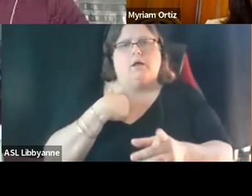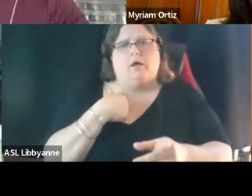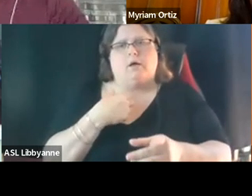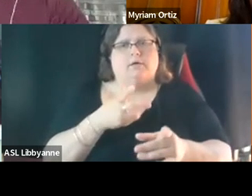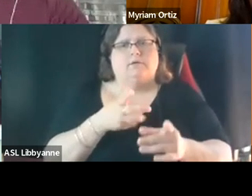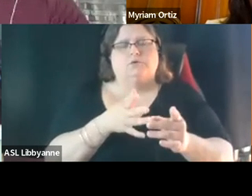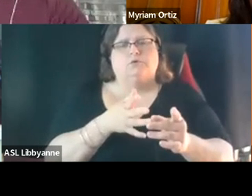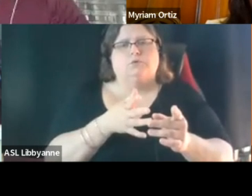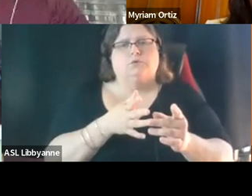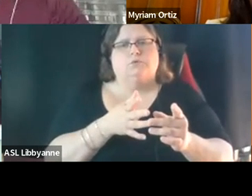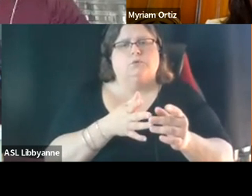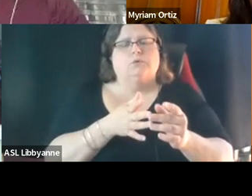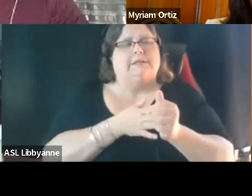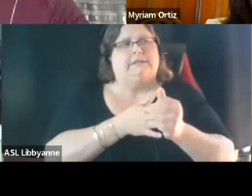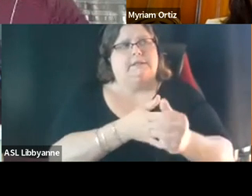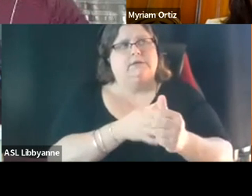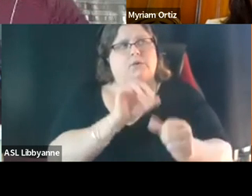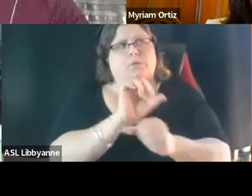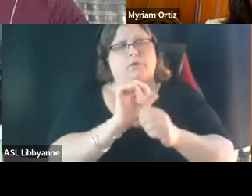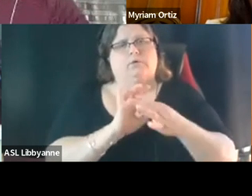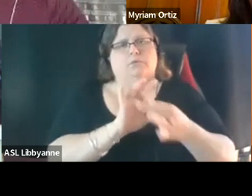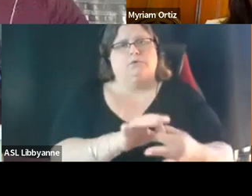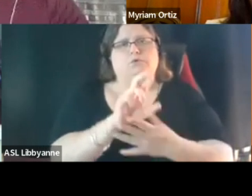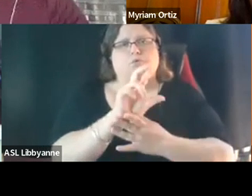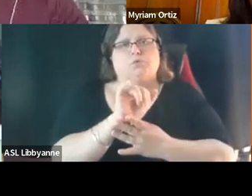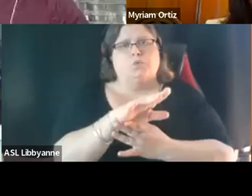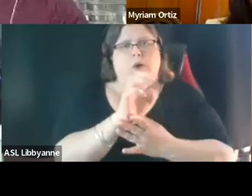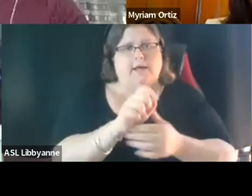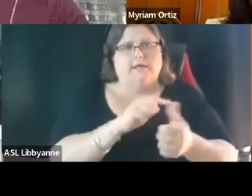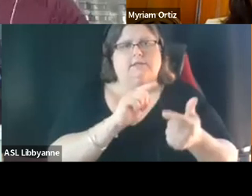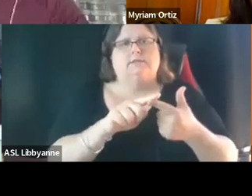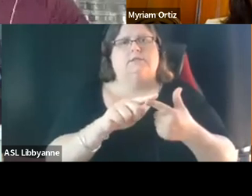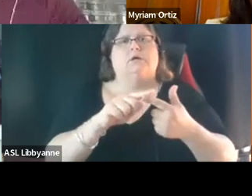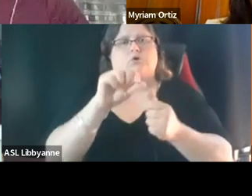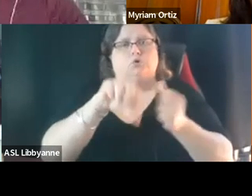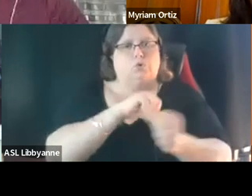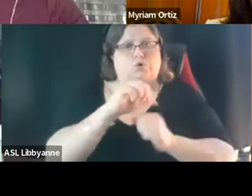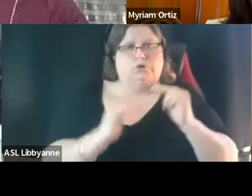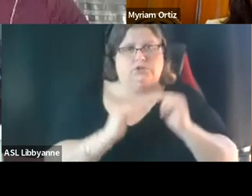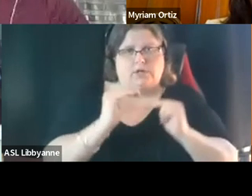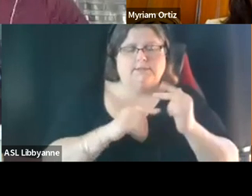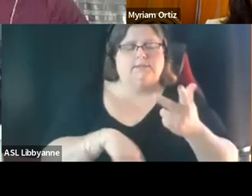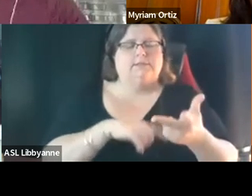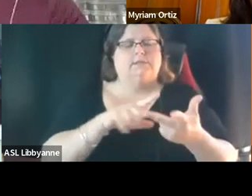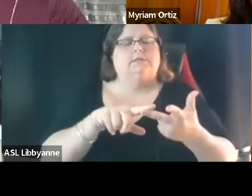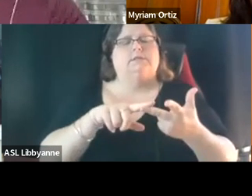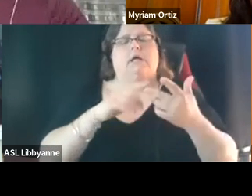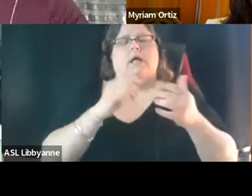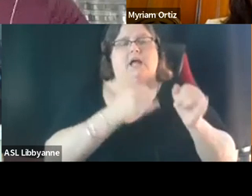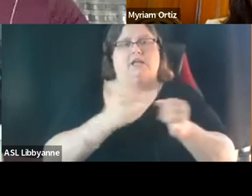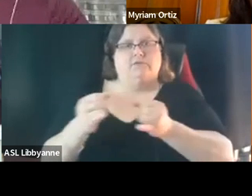towards racial justice, inclusivity, and linguistic liberation. During this school year,